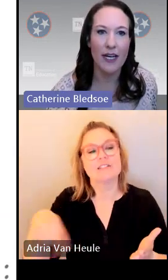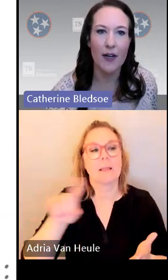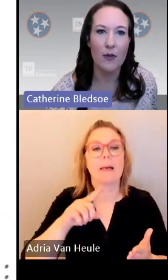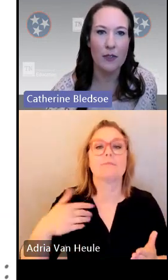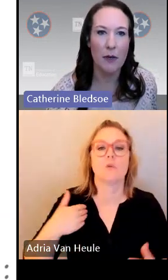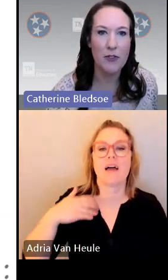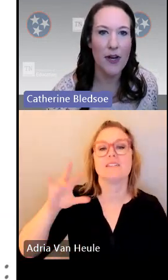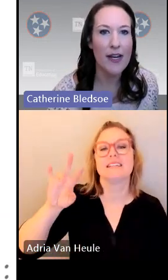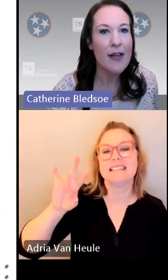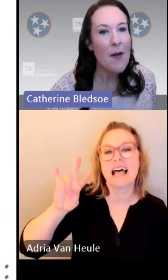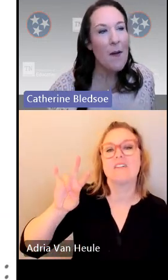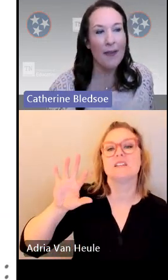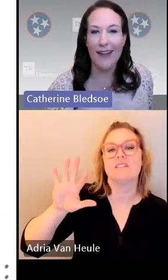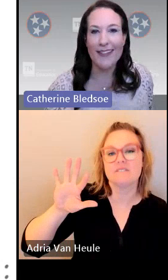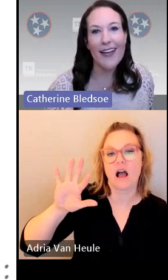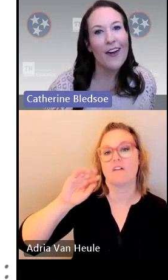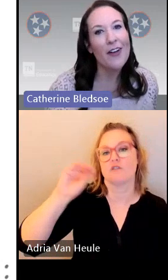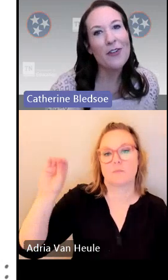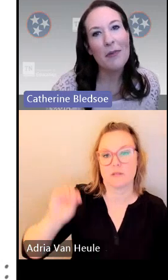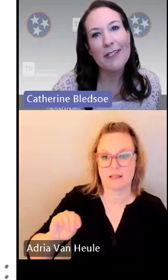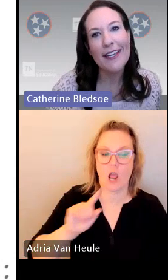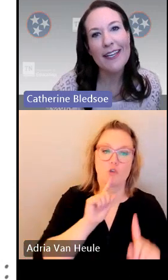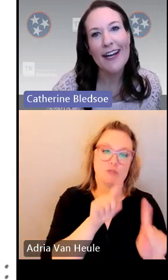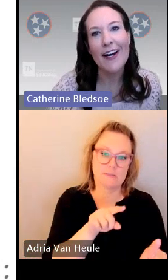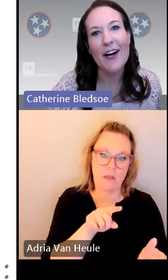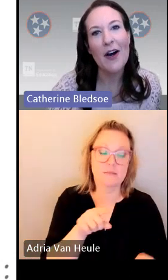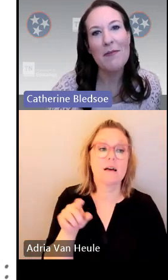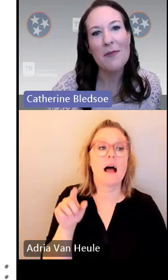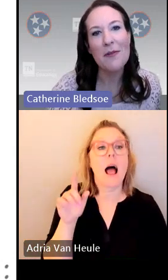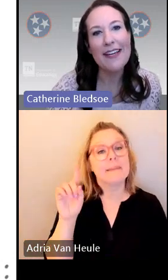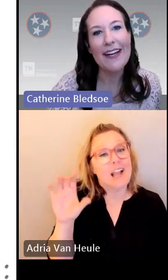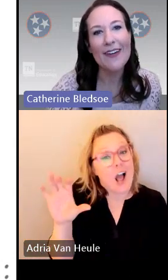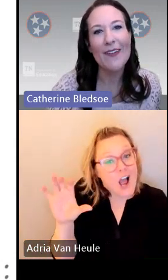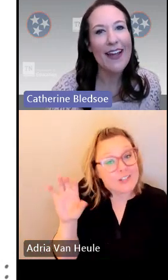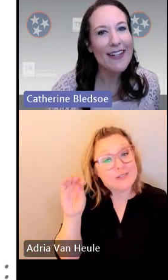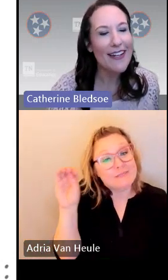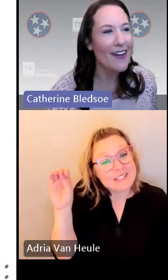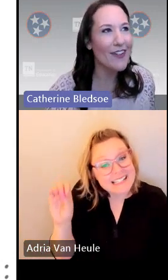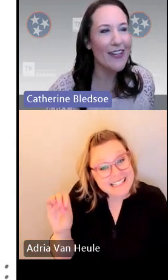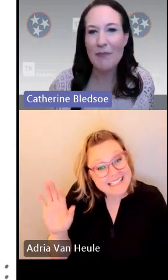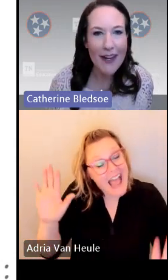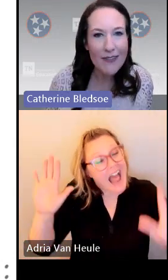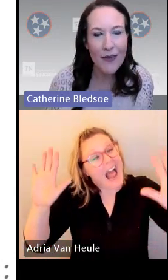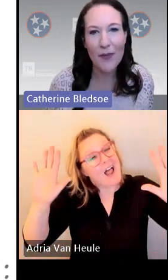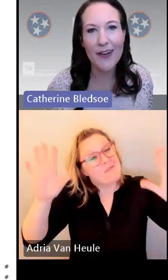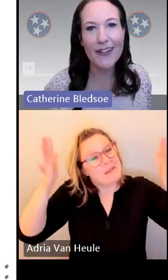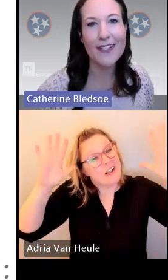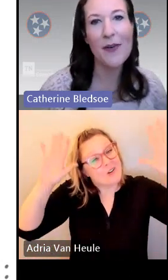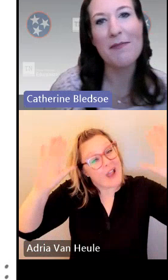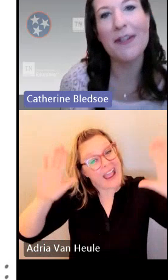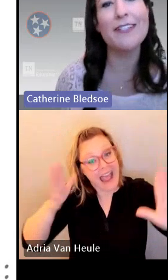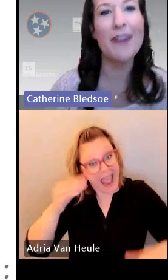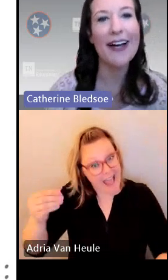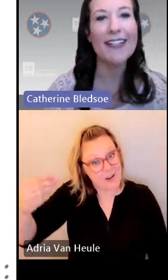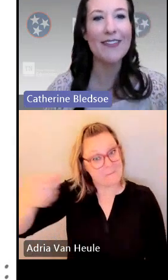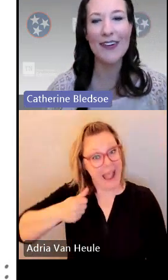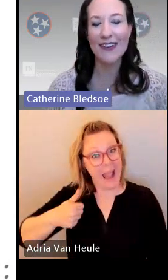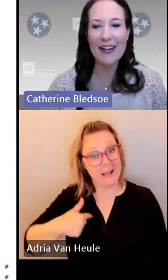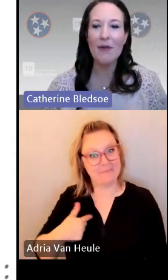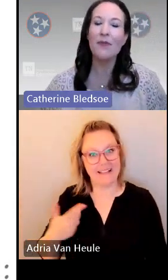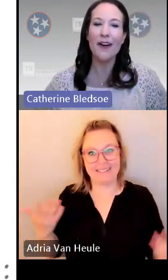75% response rate. Like I said, 100% would be great, and you're getting paid for the work. So what more